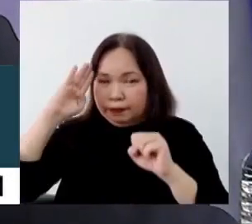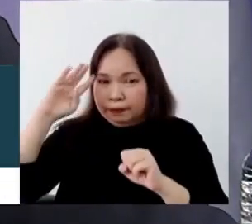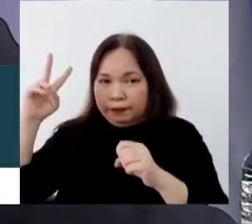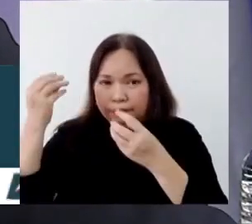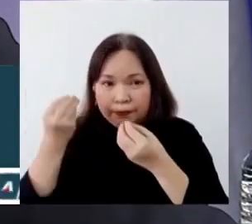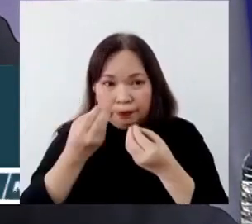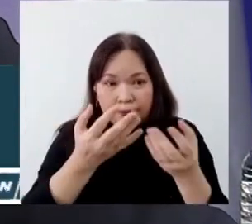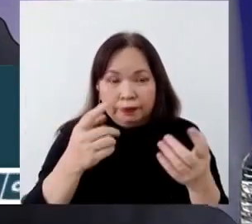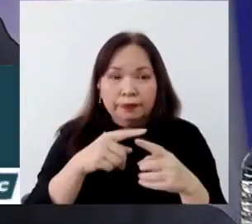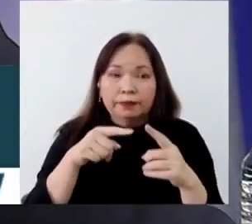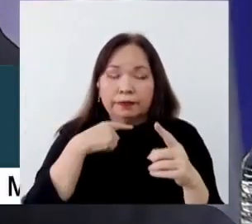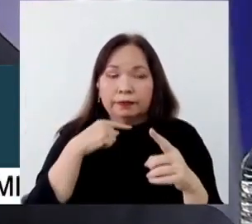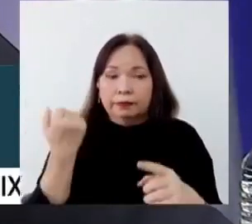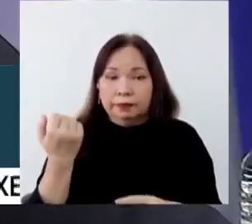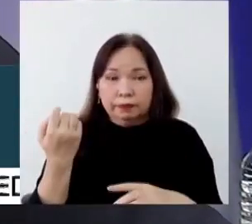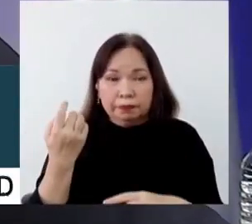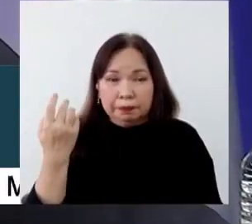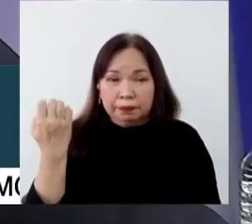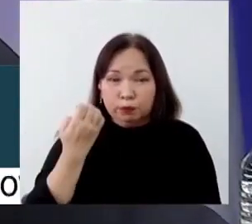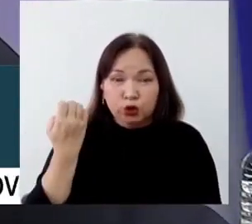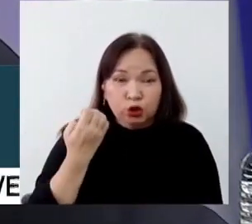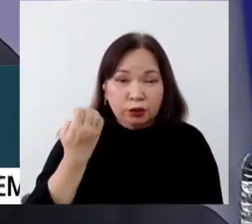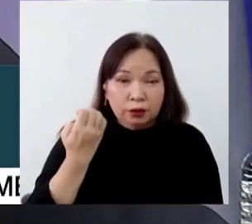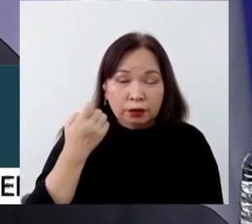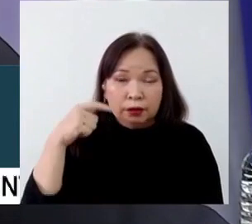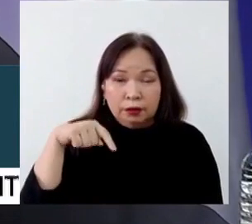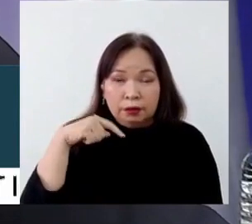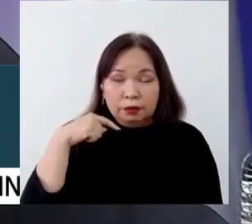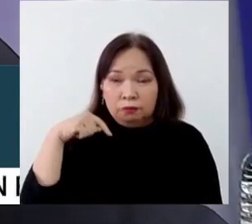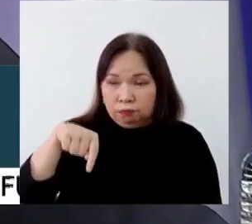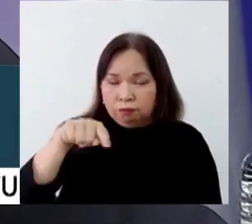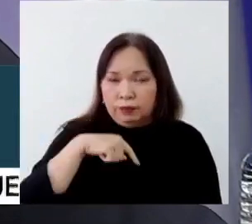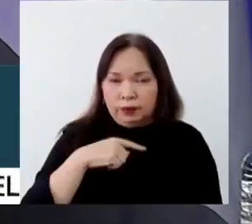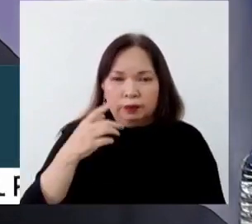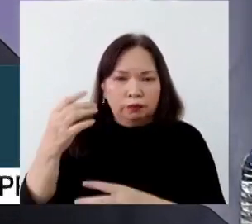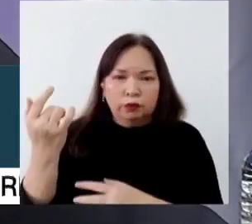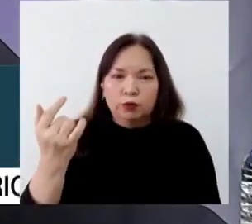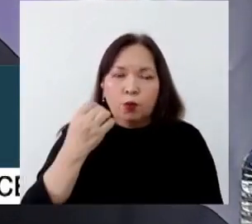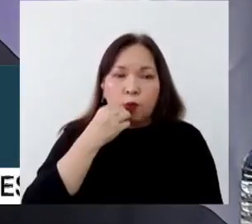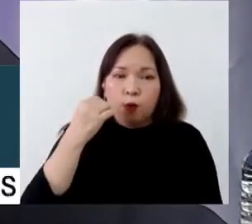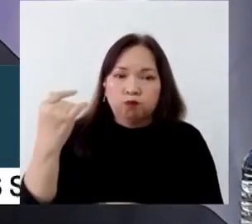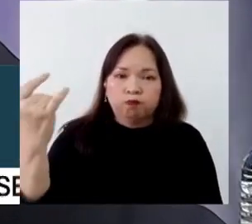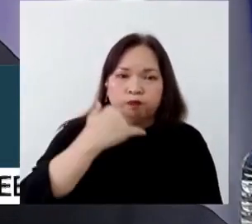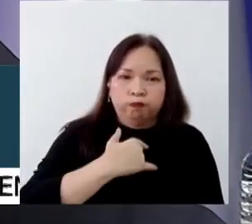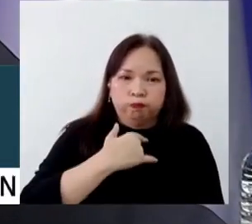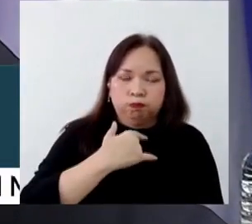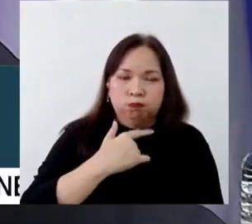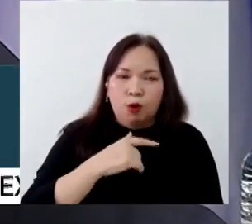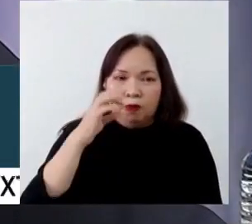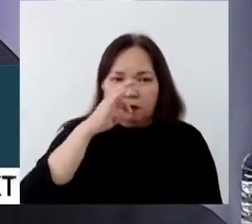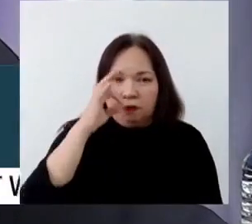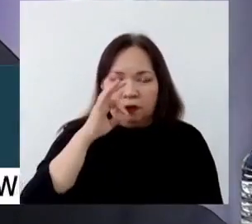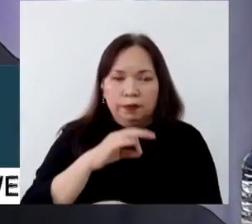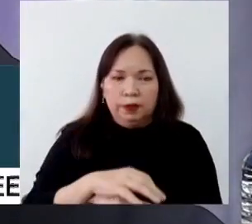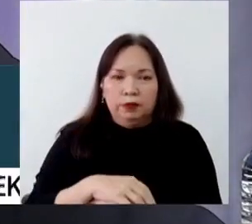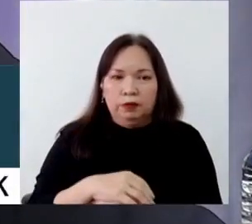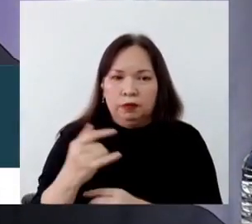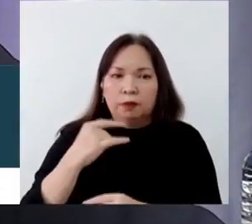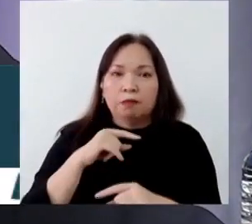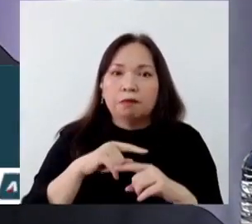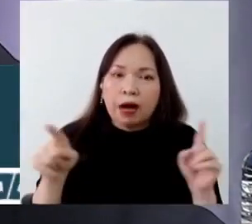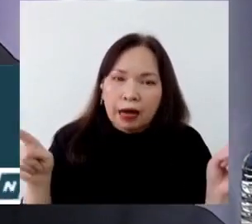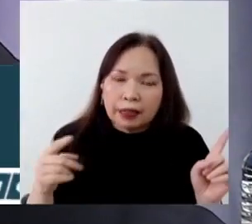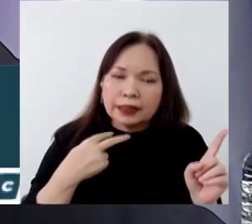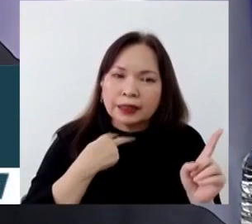the immediate concern is repatriation. But nobody right now can go get in or out of